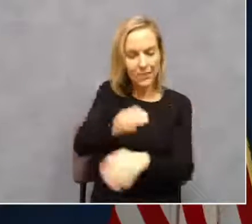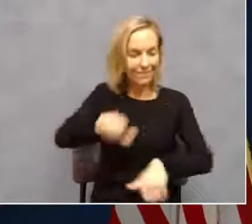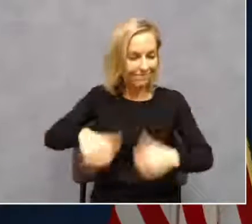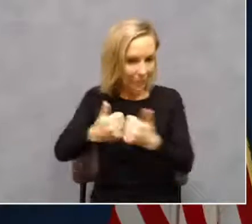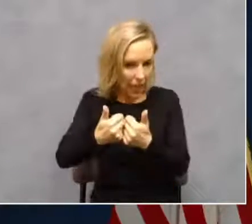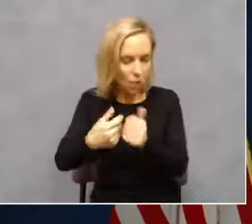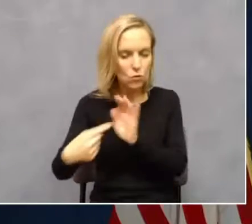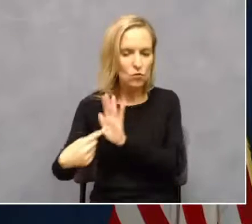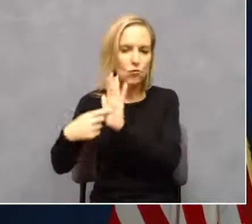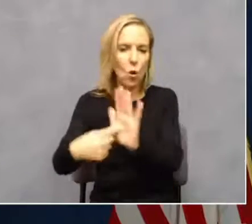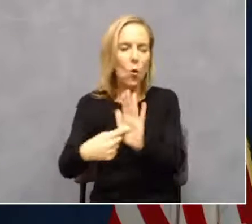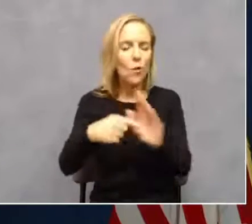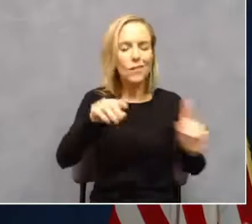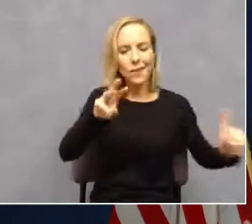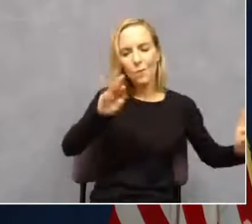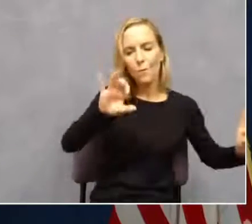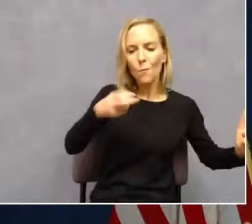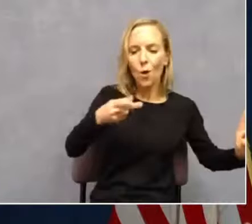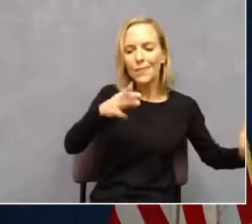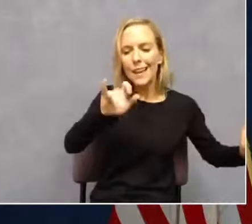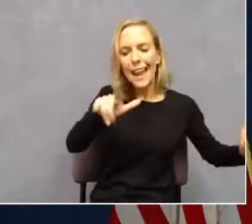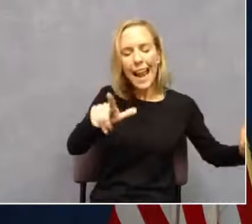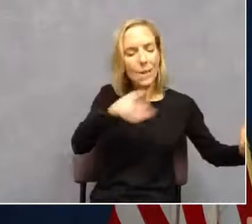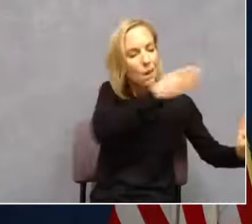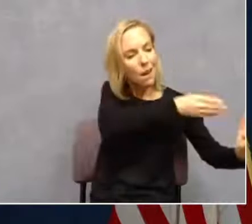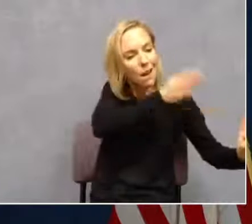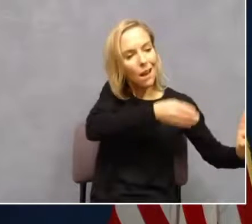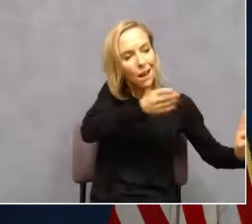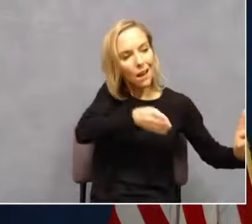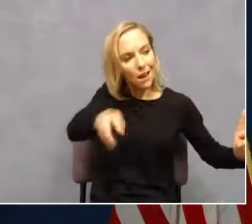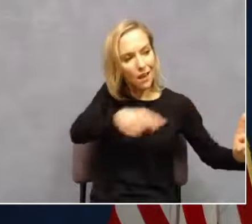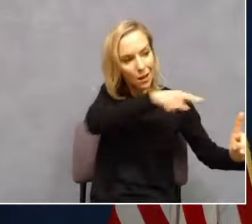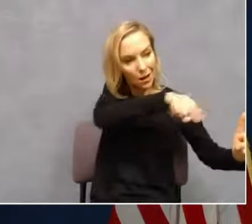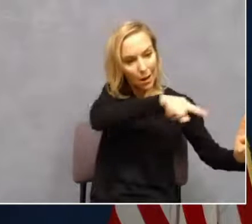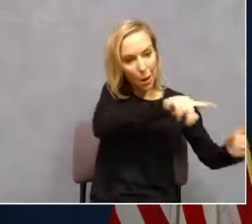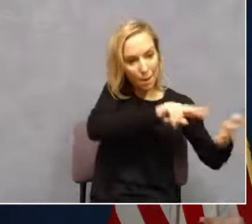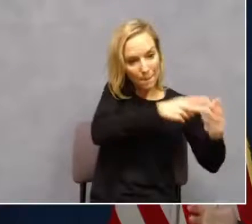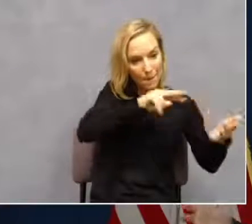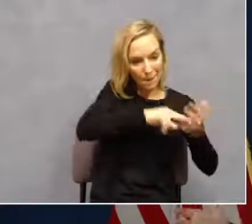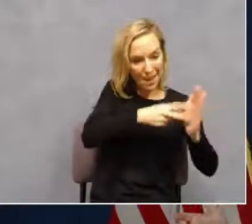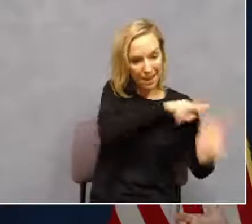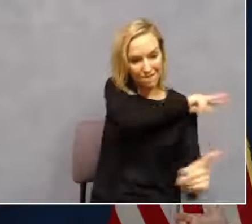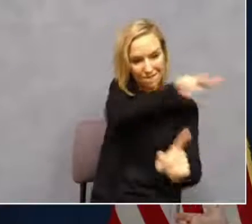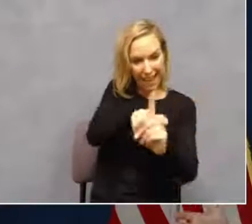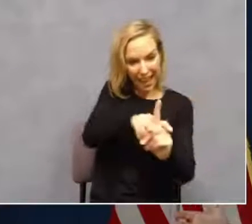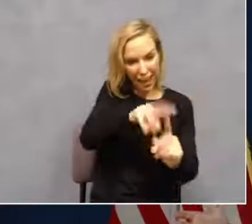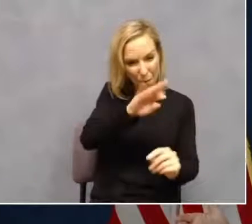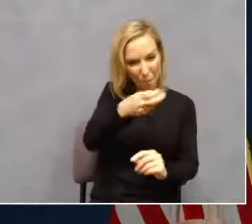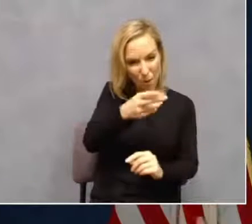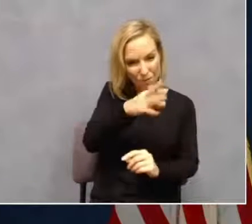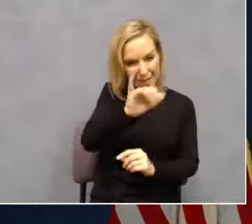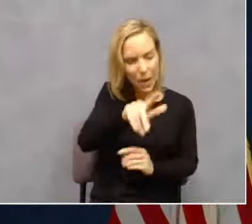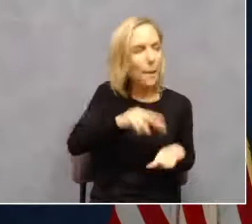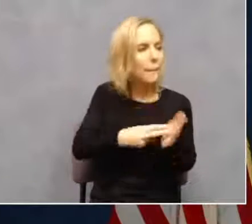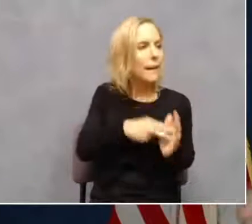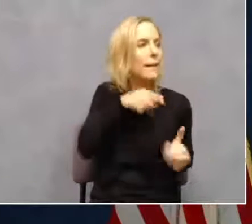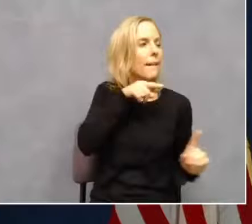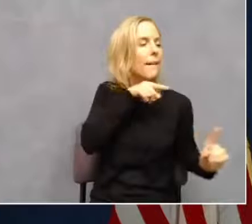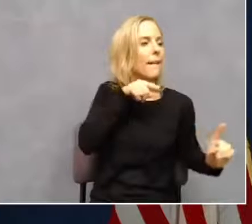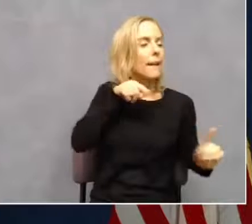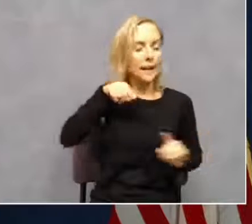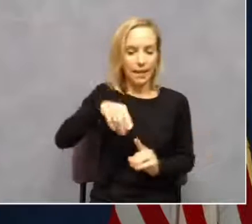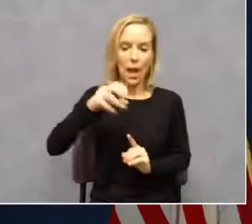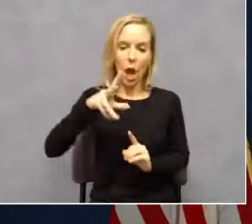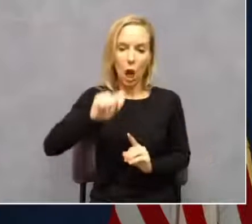or April claims, it doesn't mean they were all filed in March or April. Someone could have filed a claim in October, but